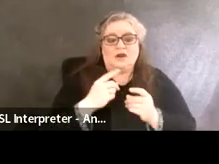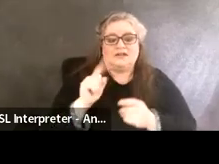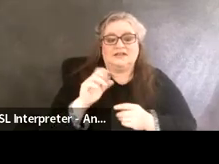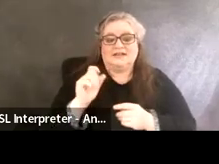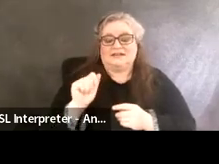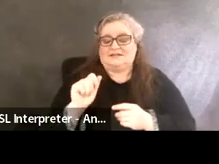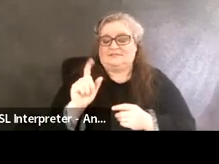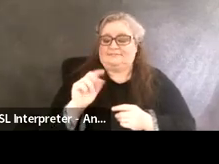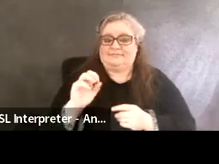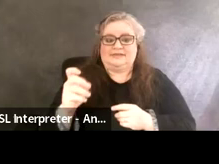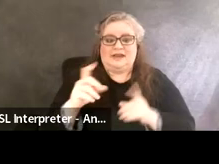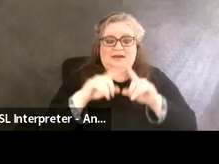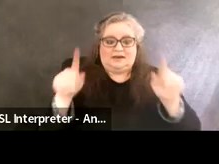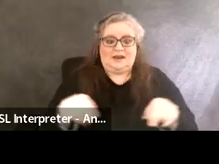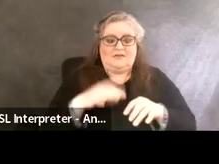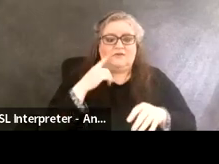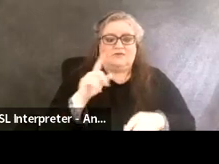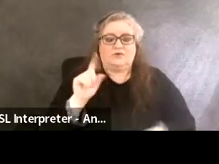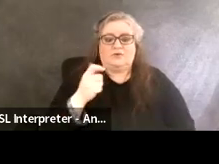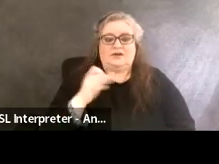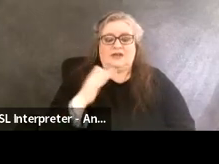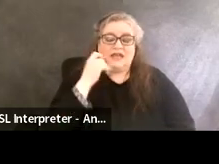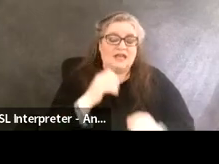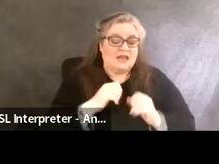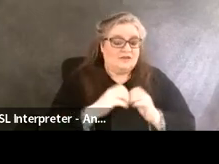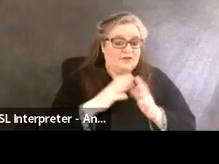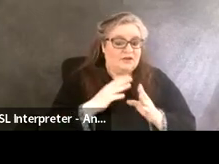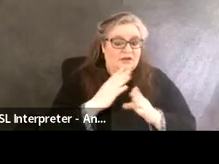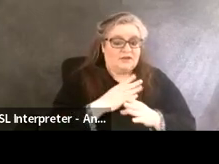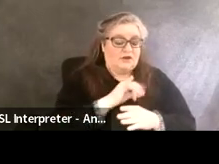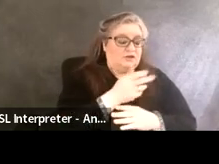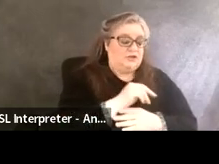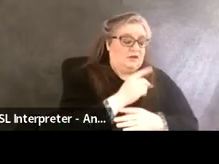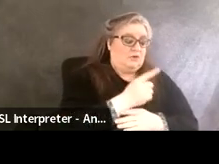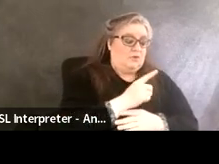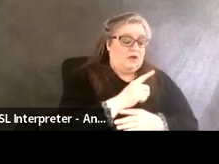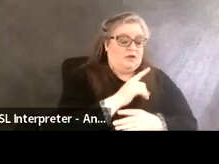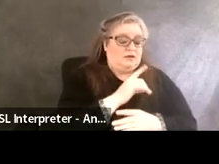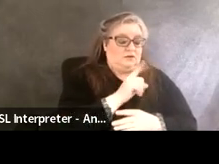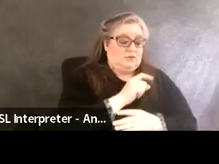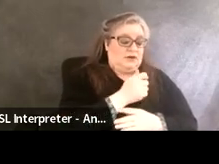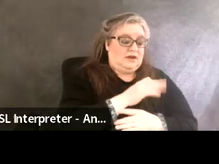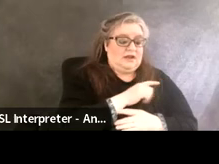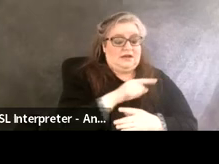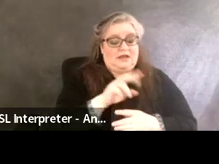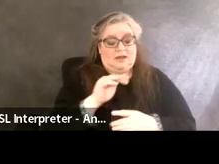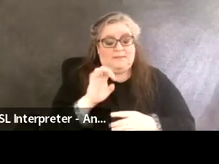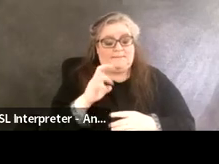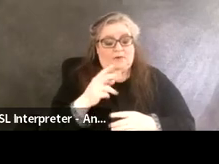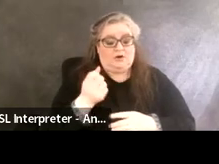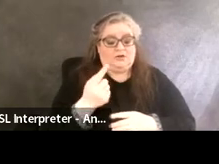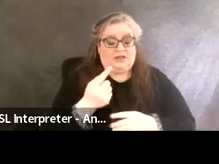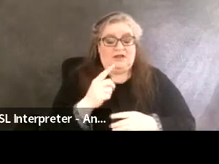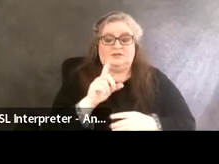year 2019. Now, if you started your organization between January 1, 2019 and March 11, 2020, you can use